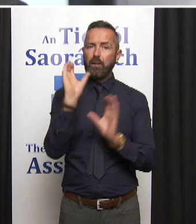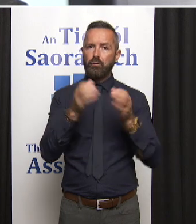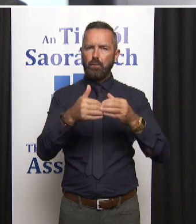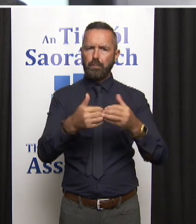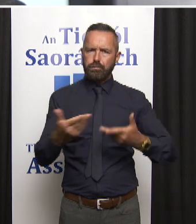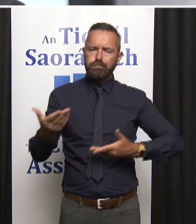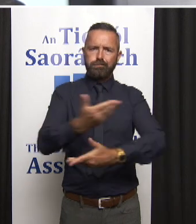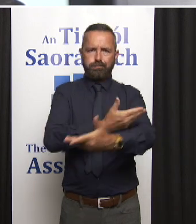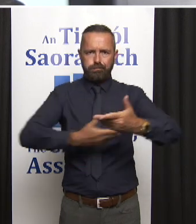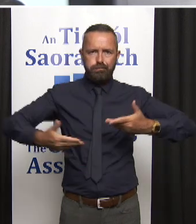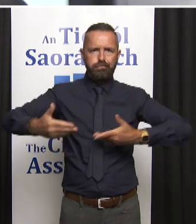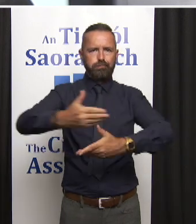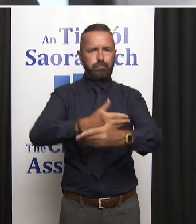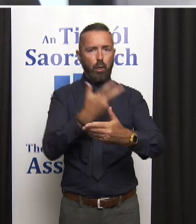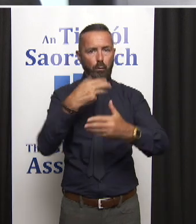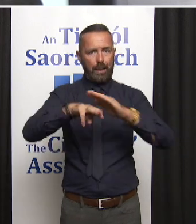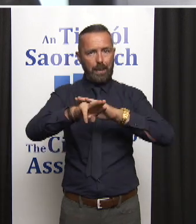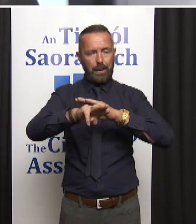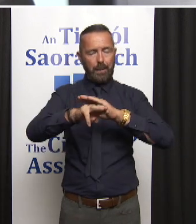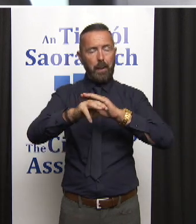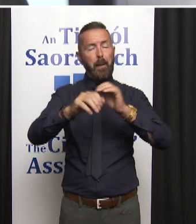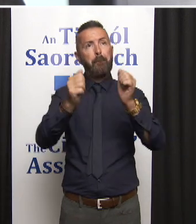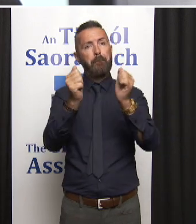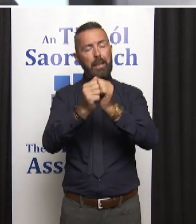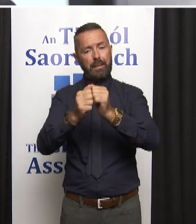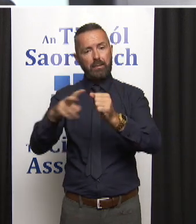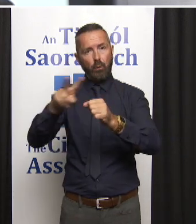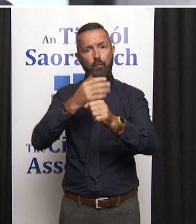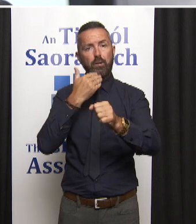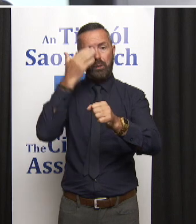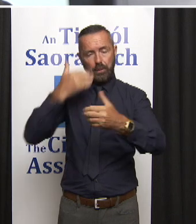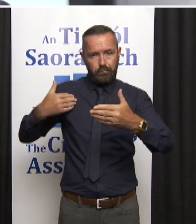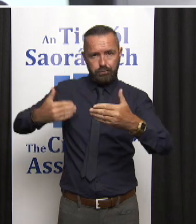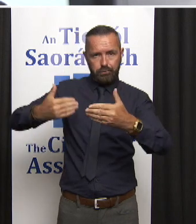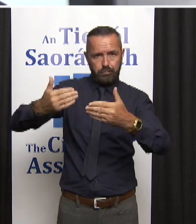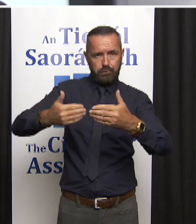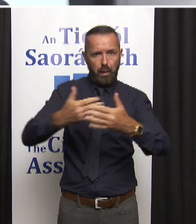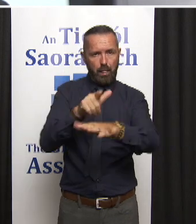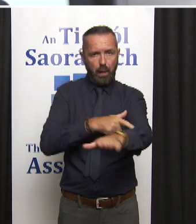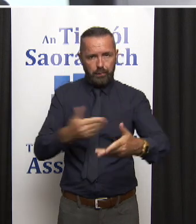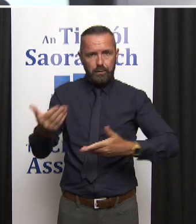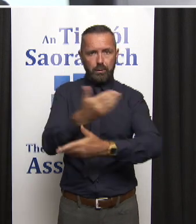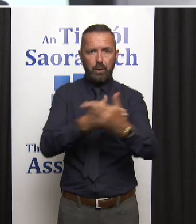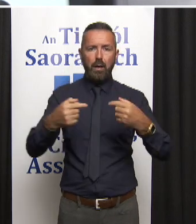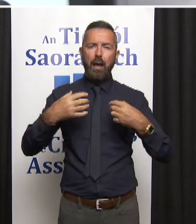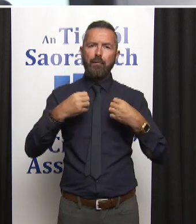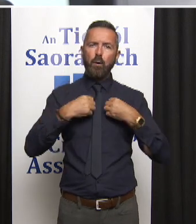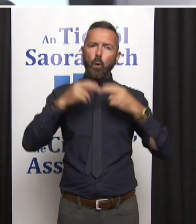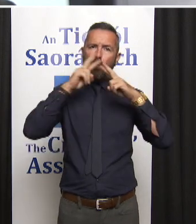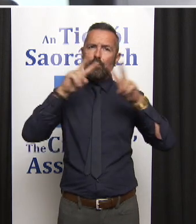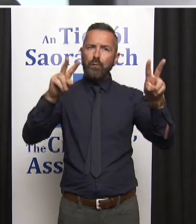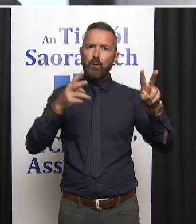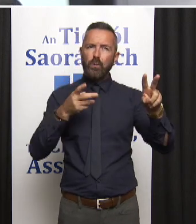length over the past 3 meetings of the Assembly and over the summer. We've discussed with many of ye, and we're of the view that this would be